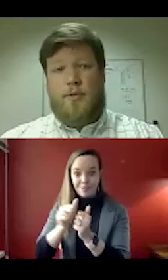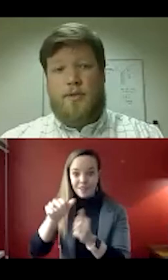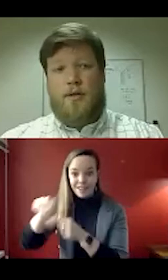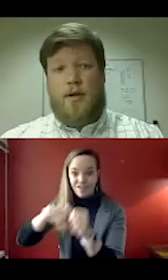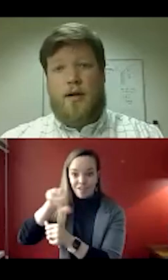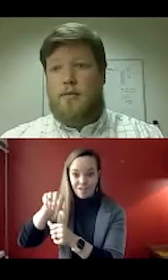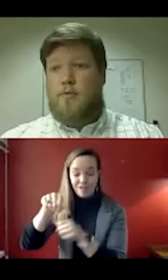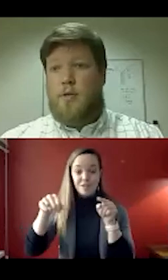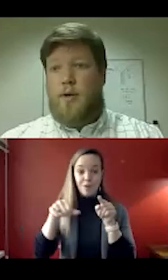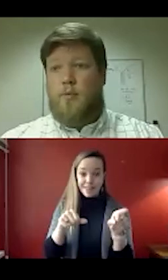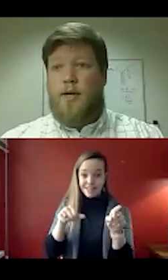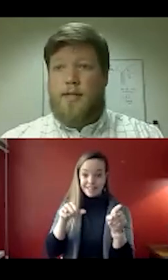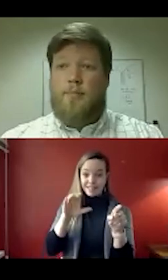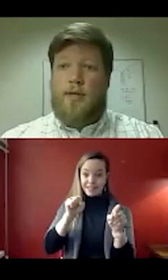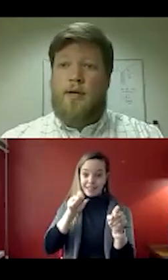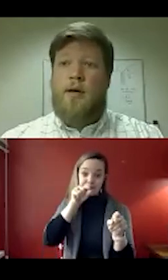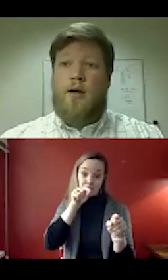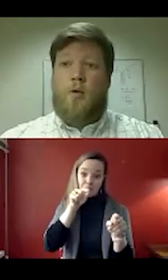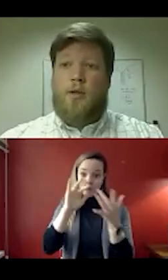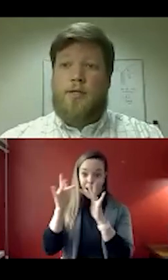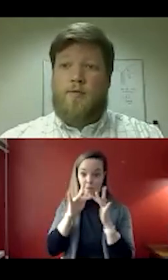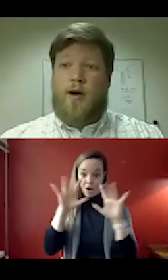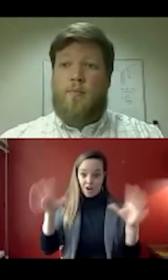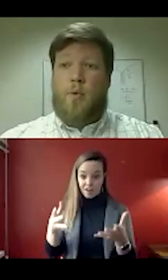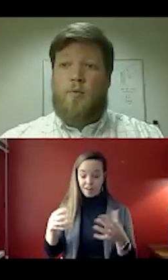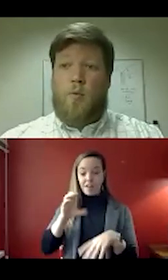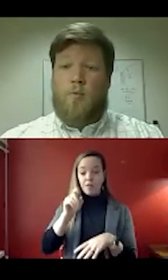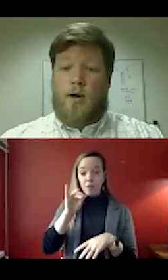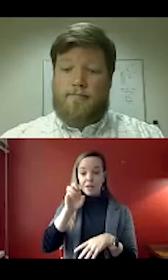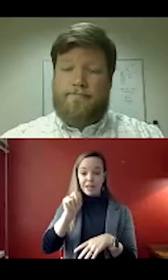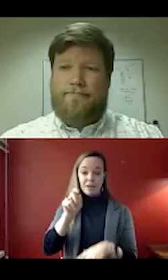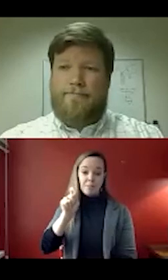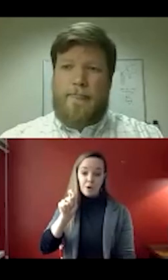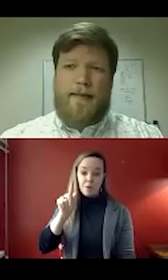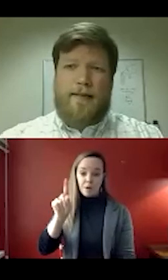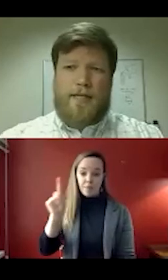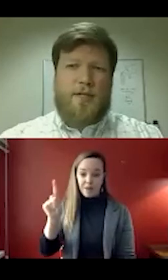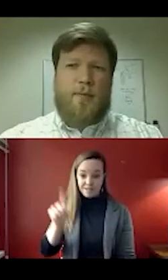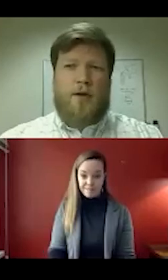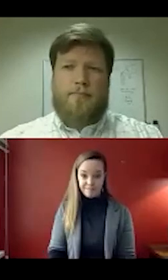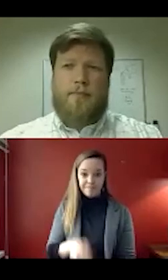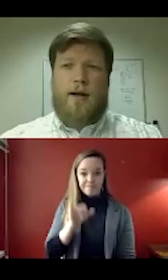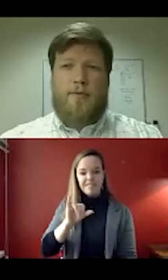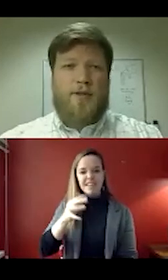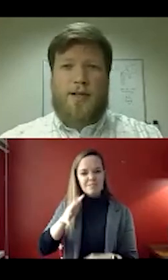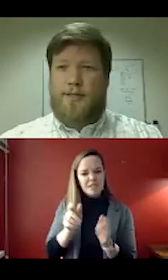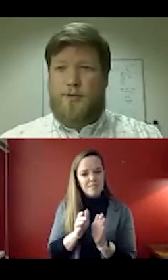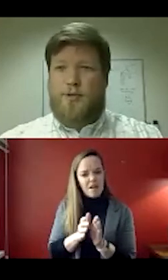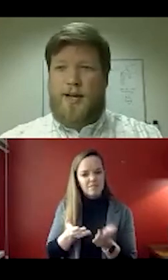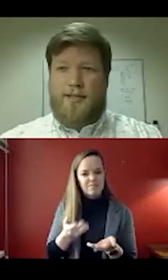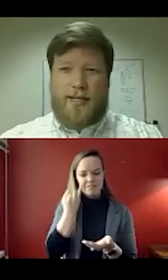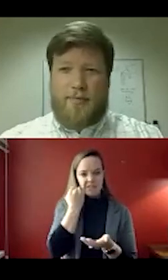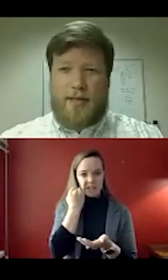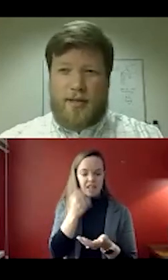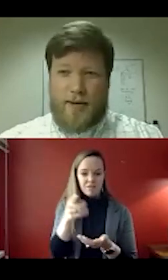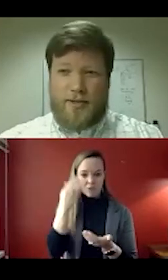million person Twitter network, it ends up being a correlation of about 0.11. That's pretty small. If you've done anything in social